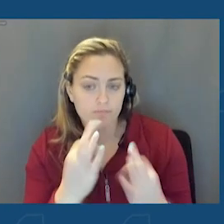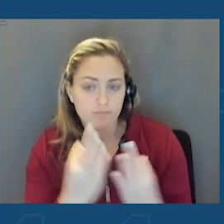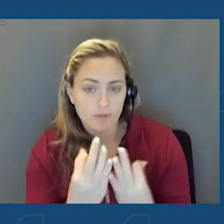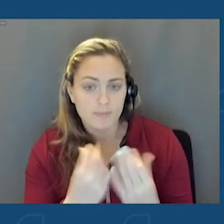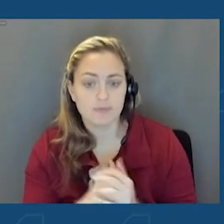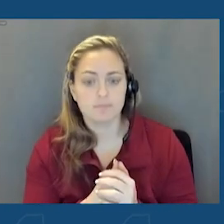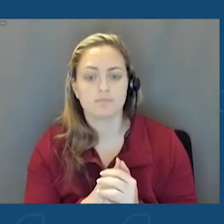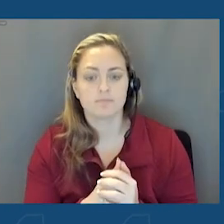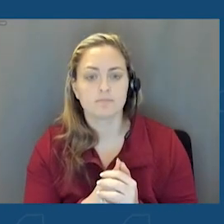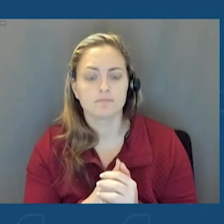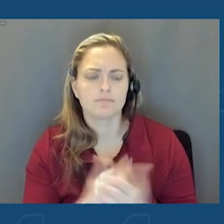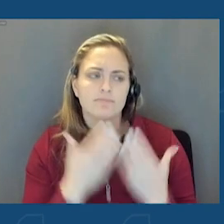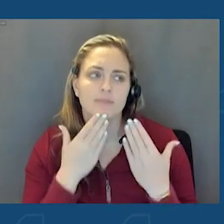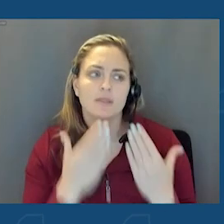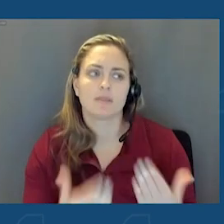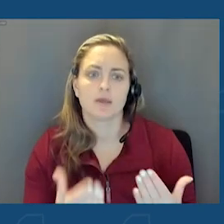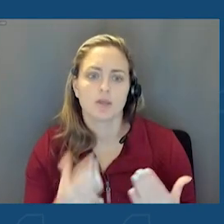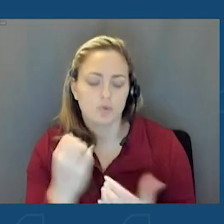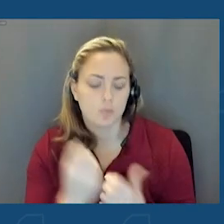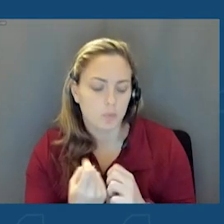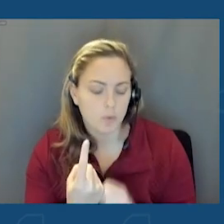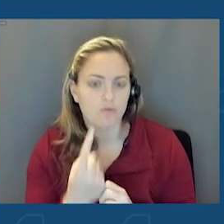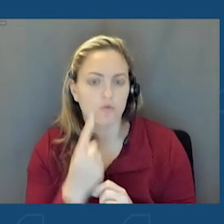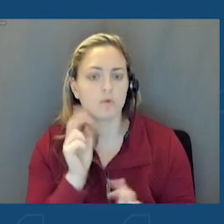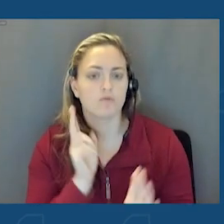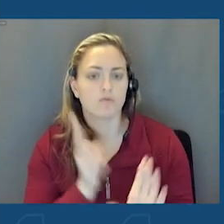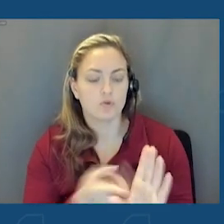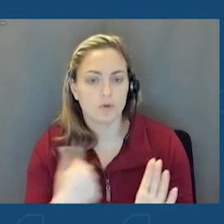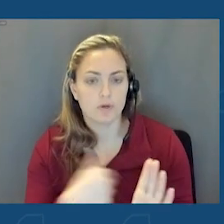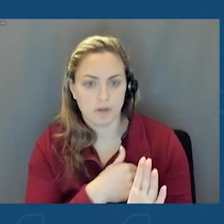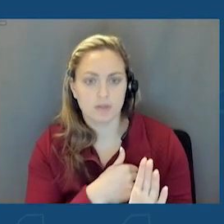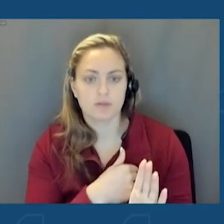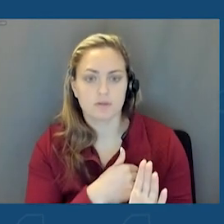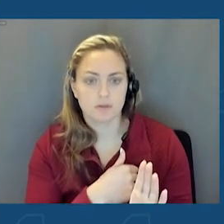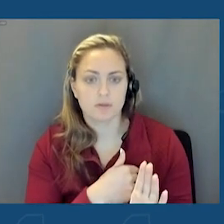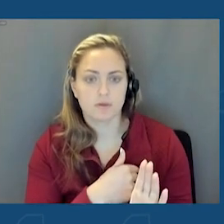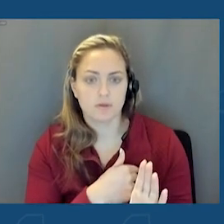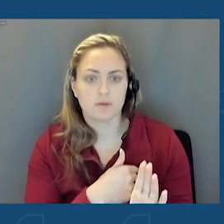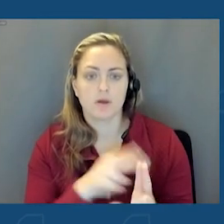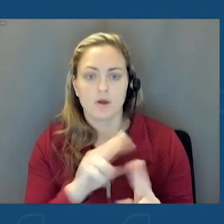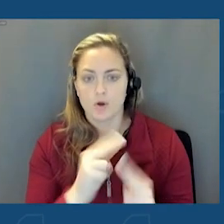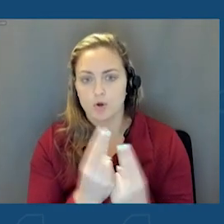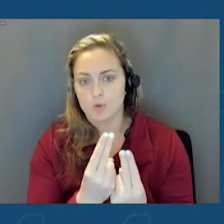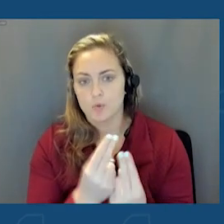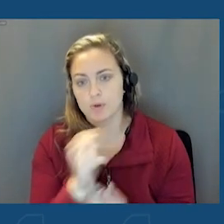and thank you, everyone, for joining us at our Union Hall.